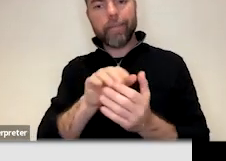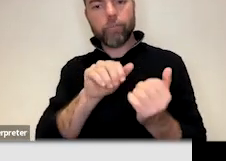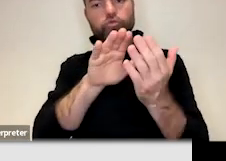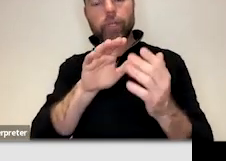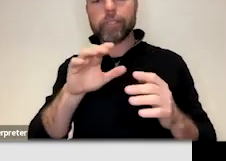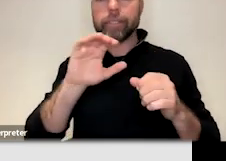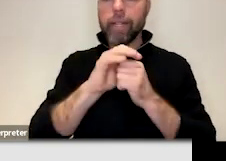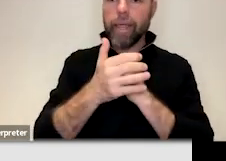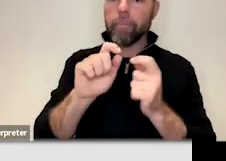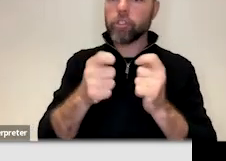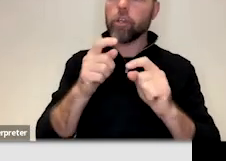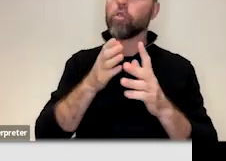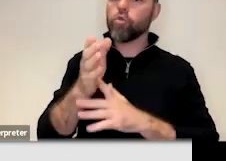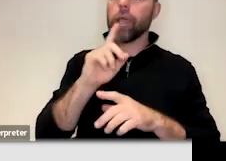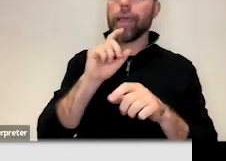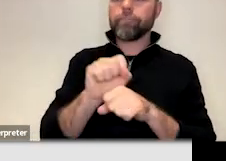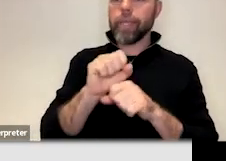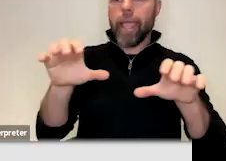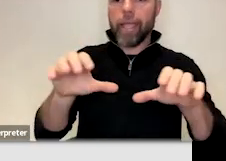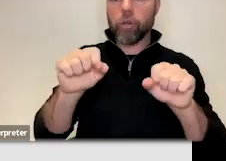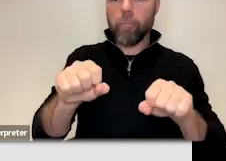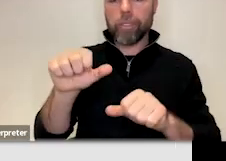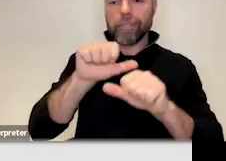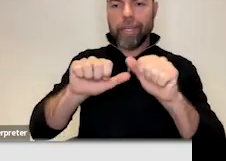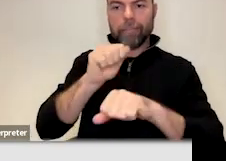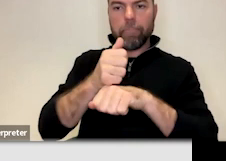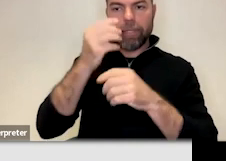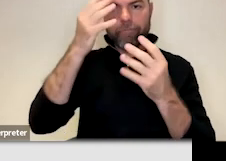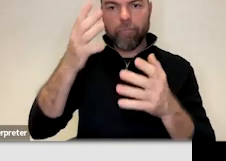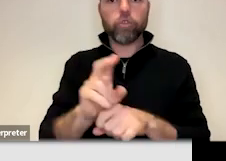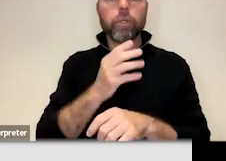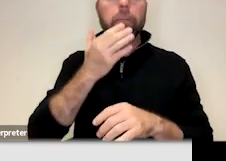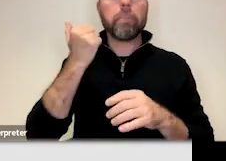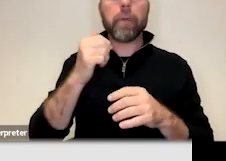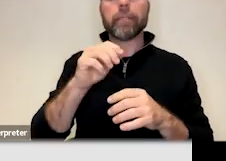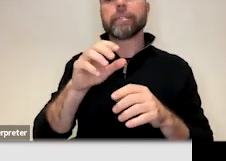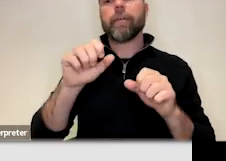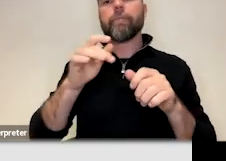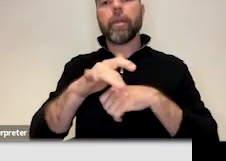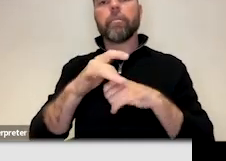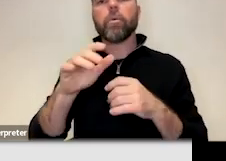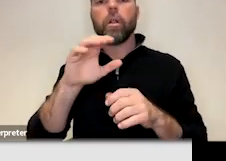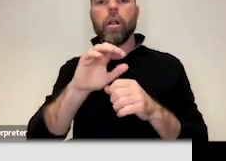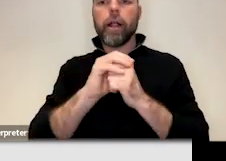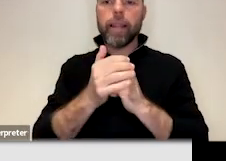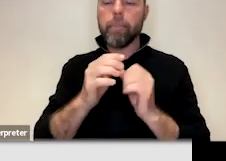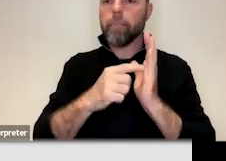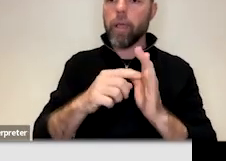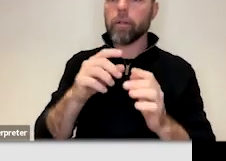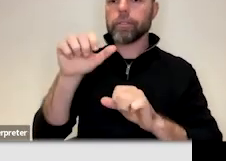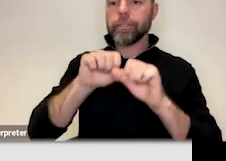through actionable science-based information, so using the best available climate models and data science to present